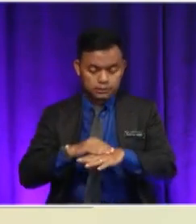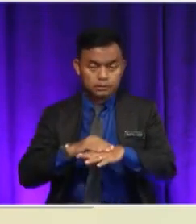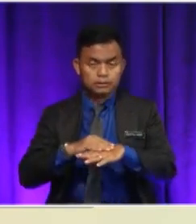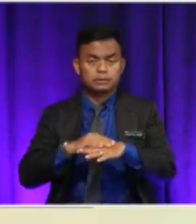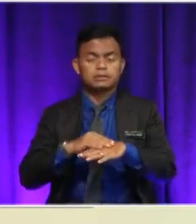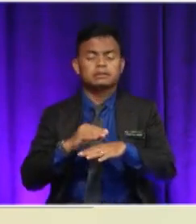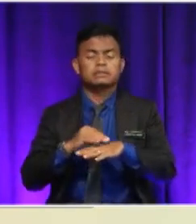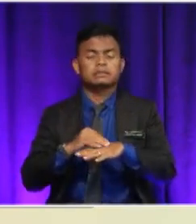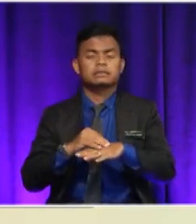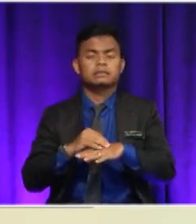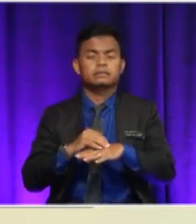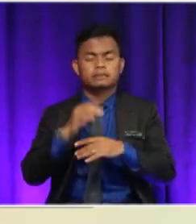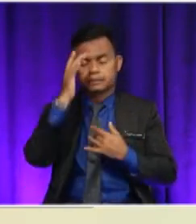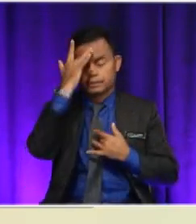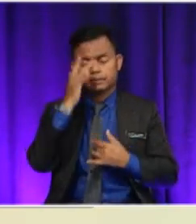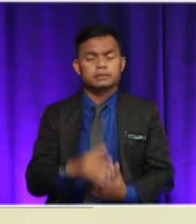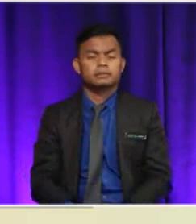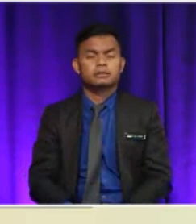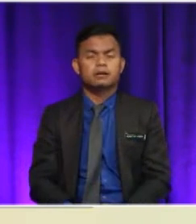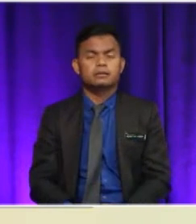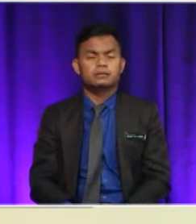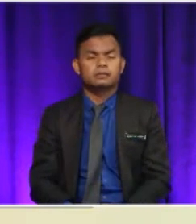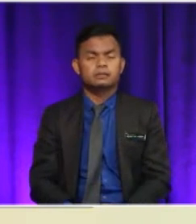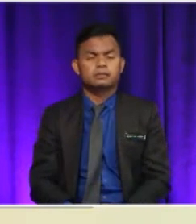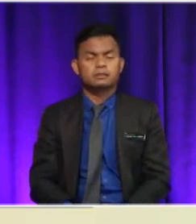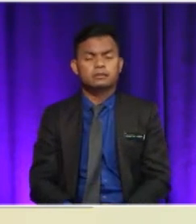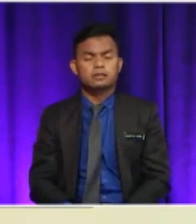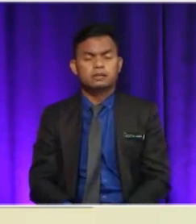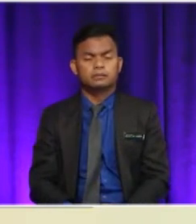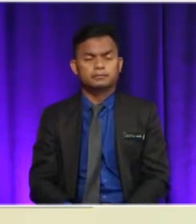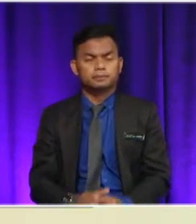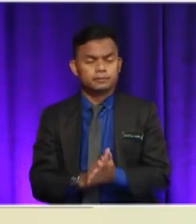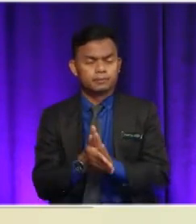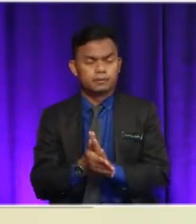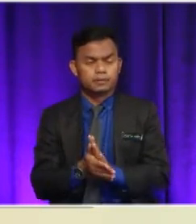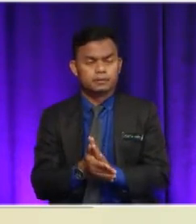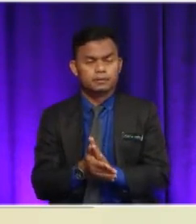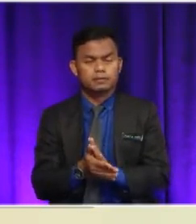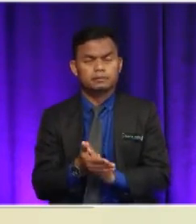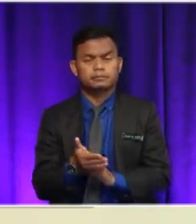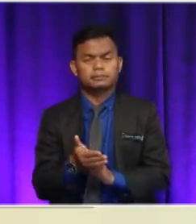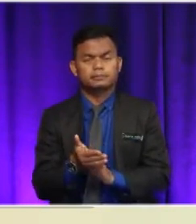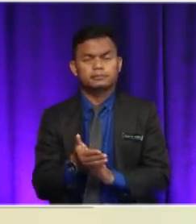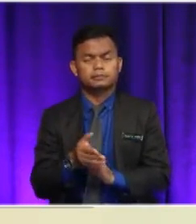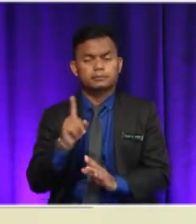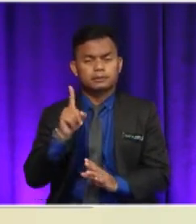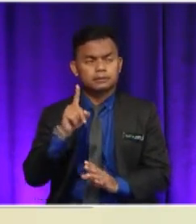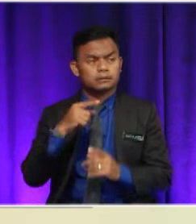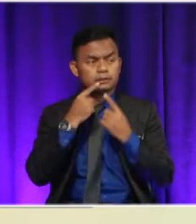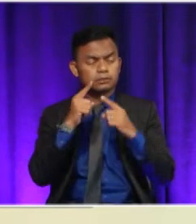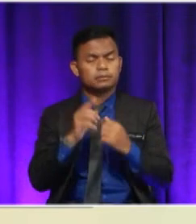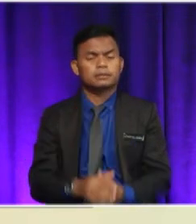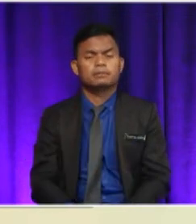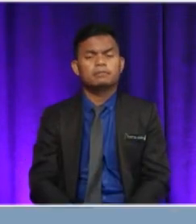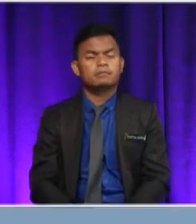diet, and D, it is not clearly mentioned. So girls, which one's your answer?